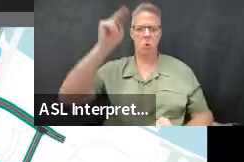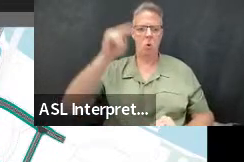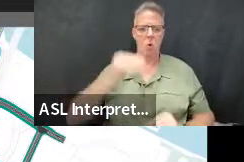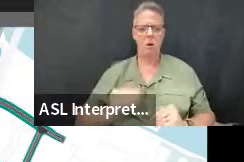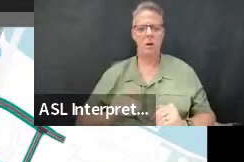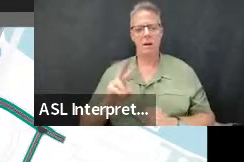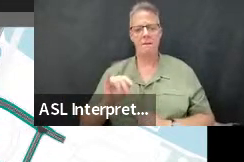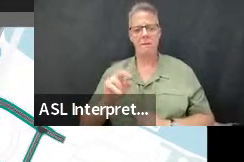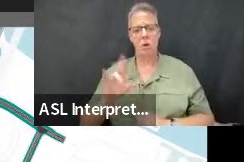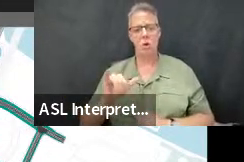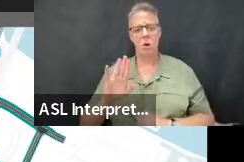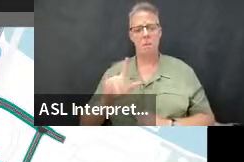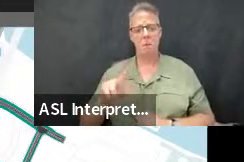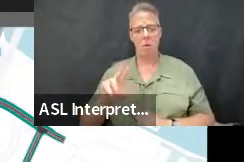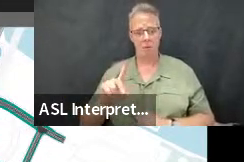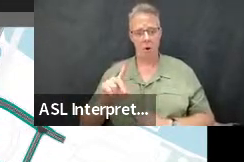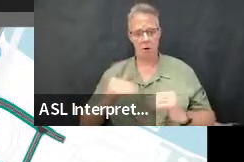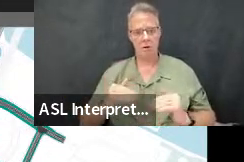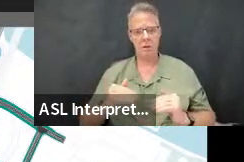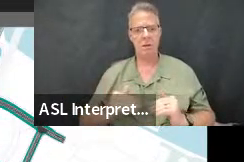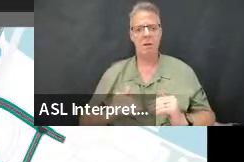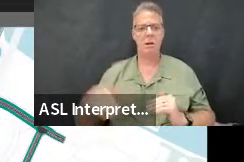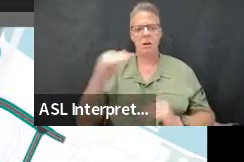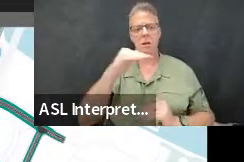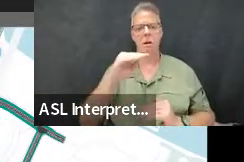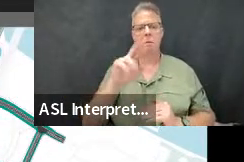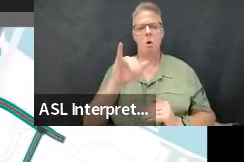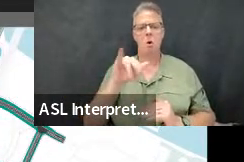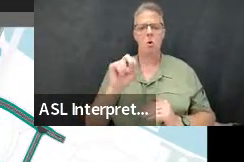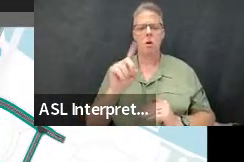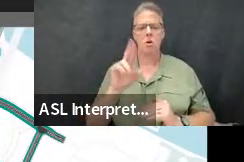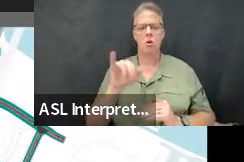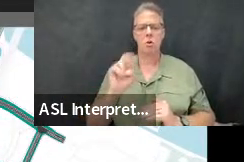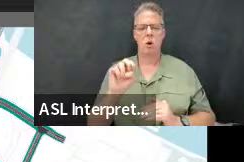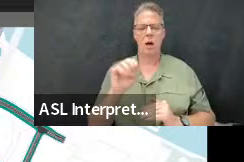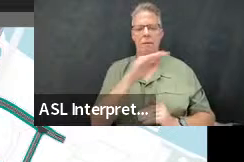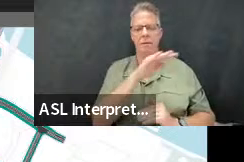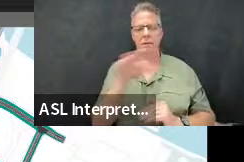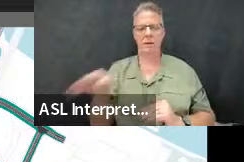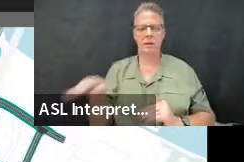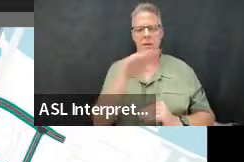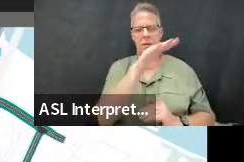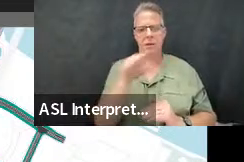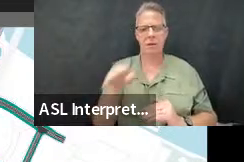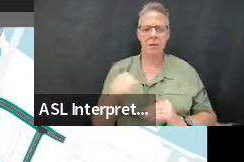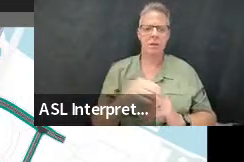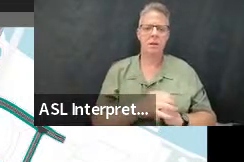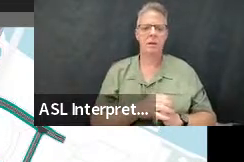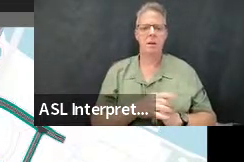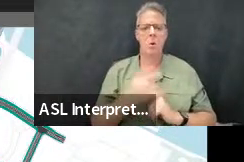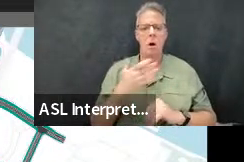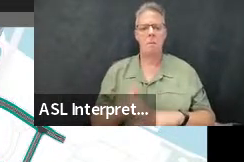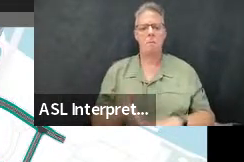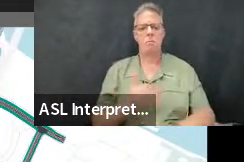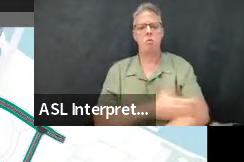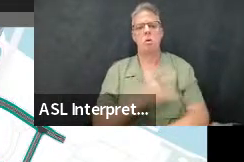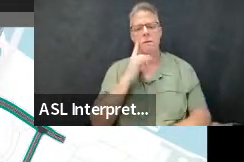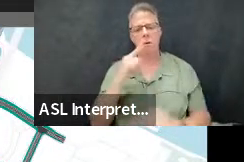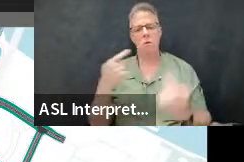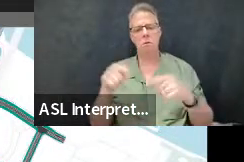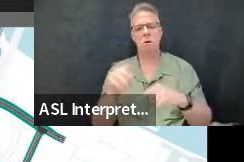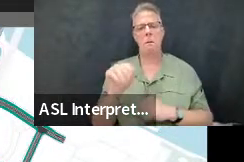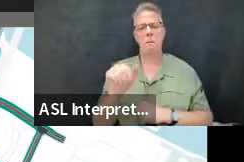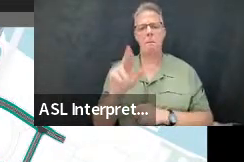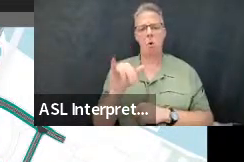Boulevard interchange, and this is the Marine Drive area. So we're looking at interchange improvements at Marine